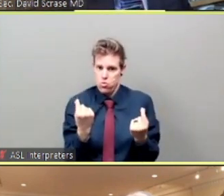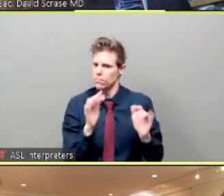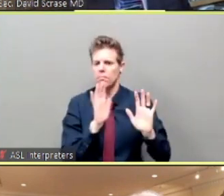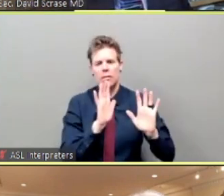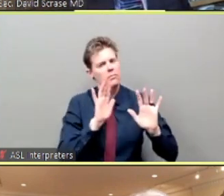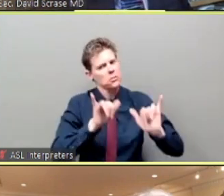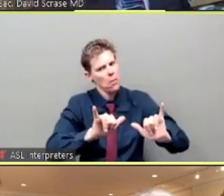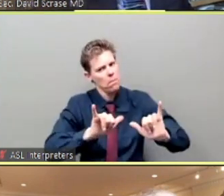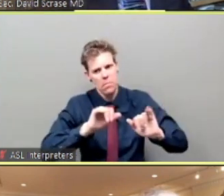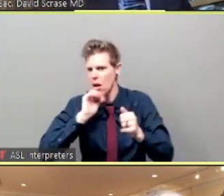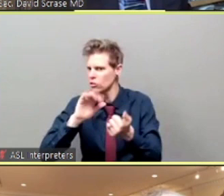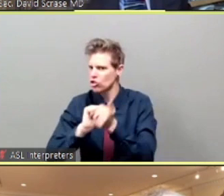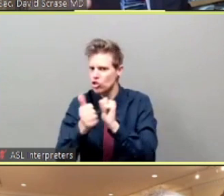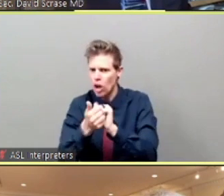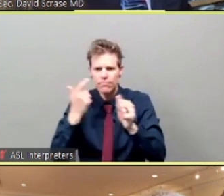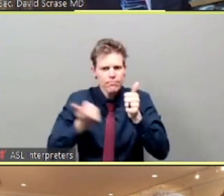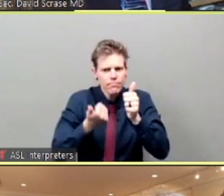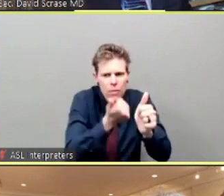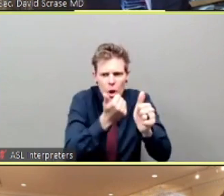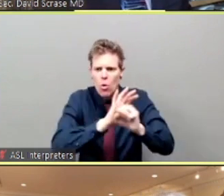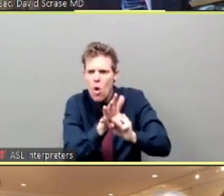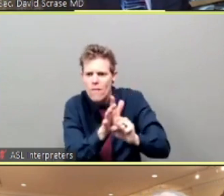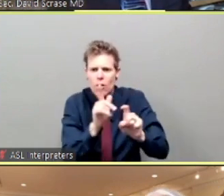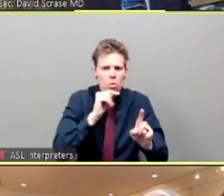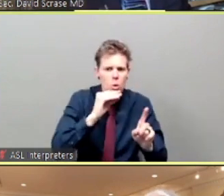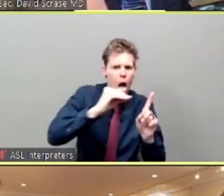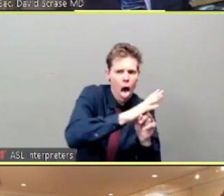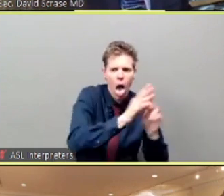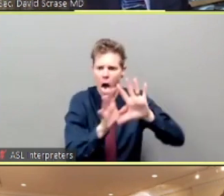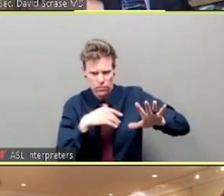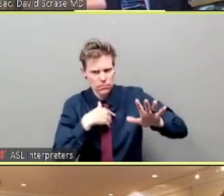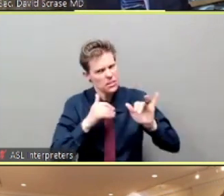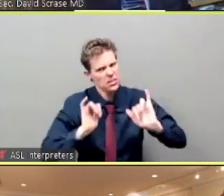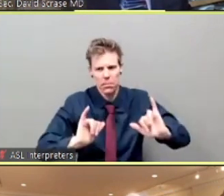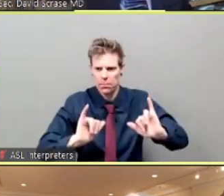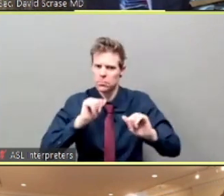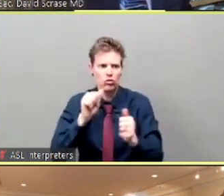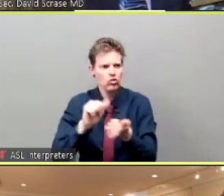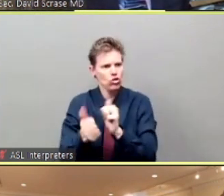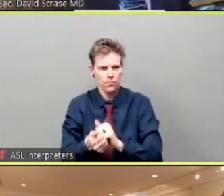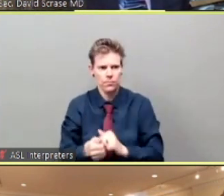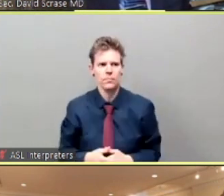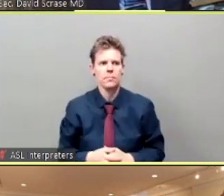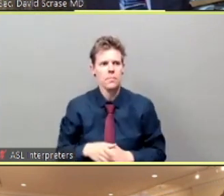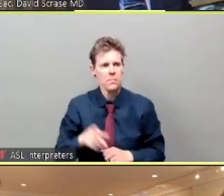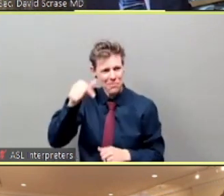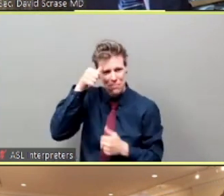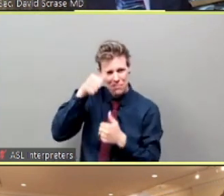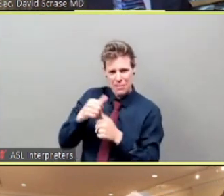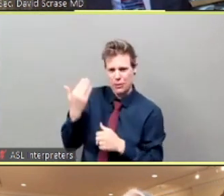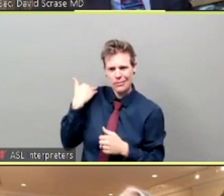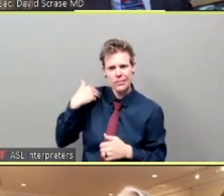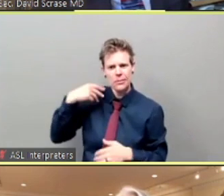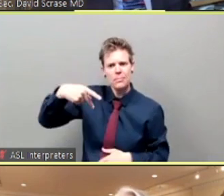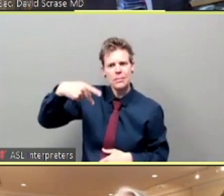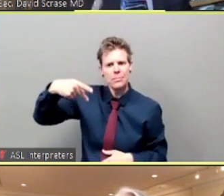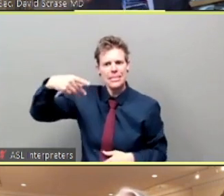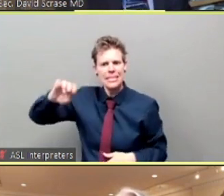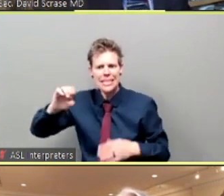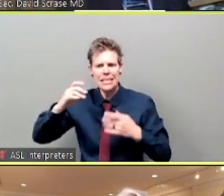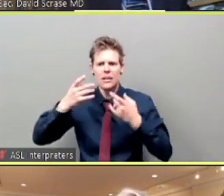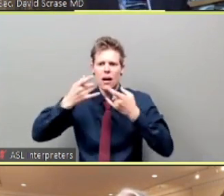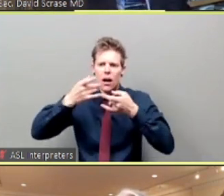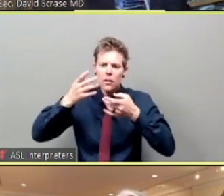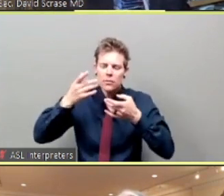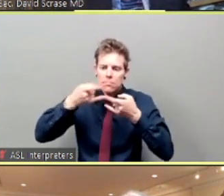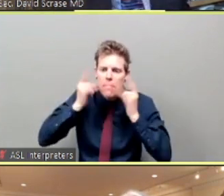longer an issue. And when we have things on these criteria, the hospitals have to report them every day. And so we're taking them off